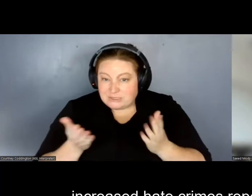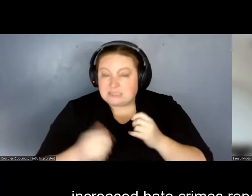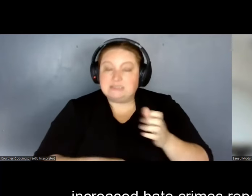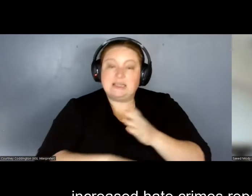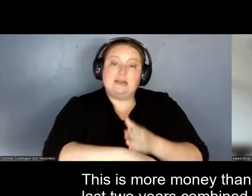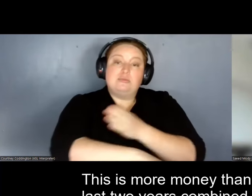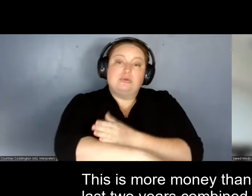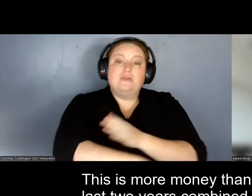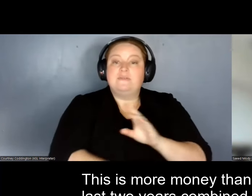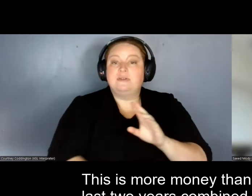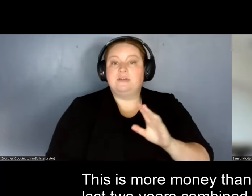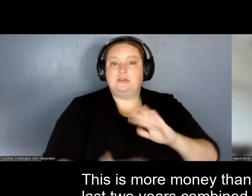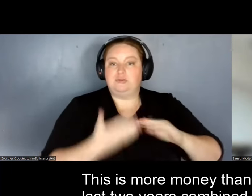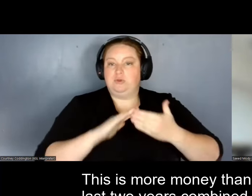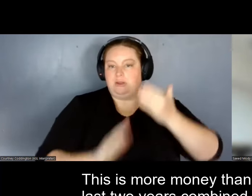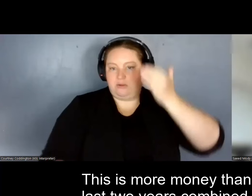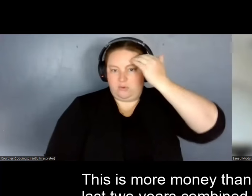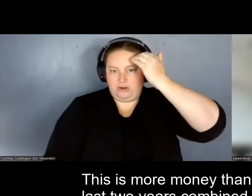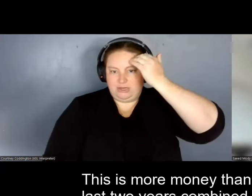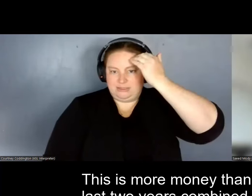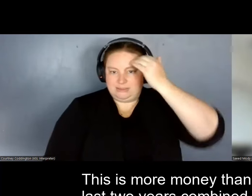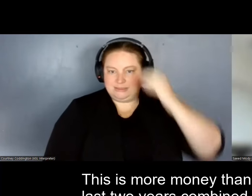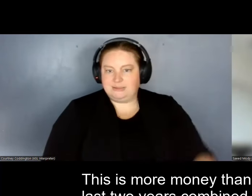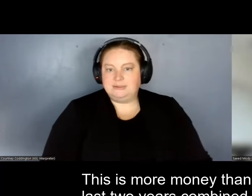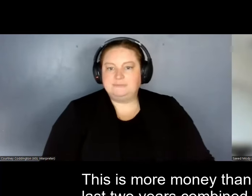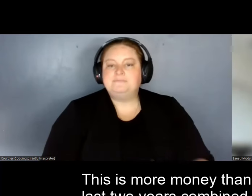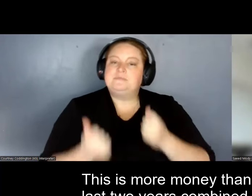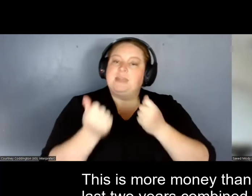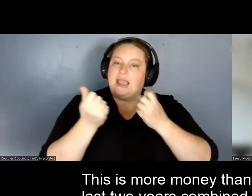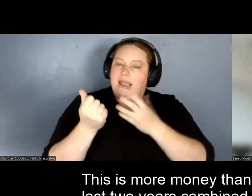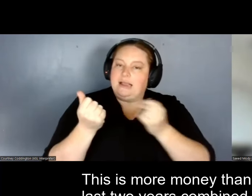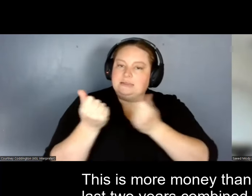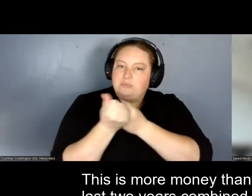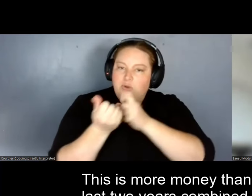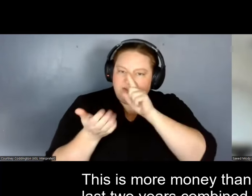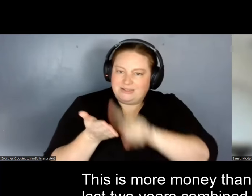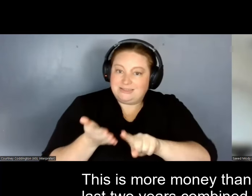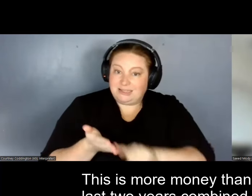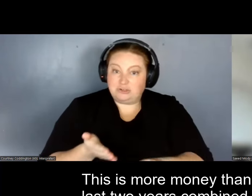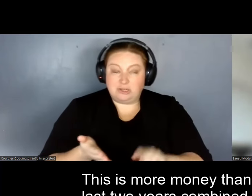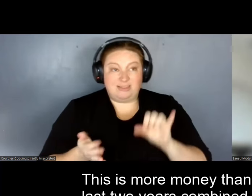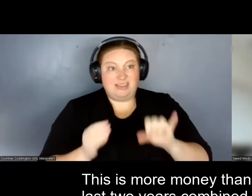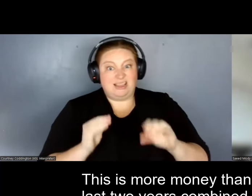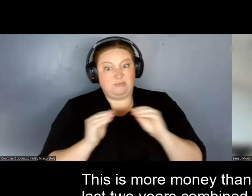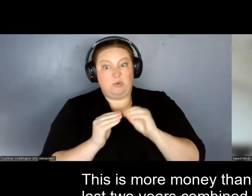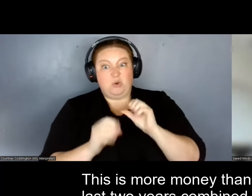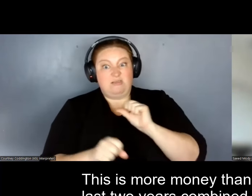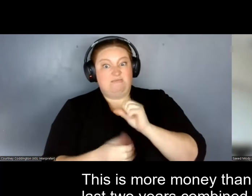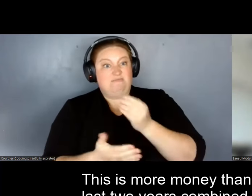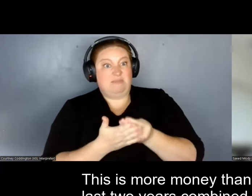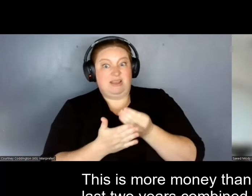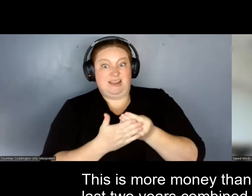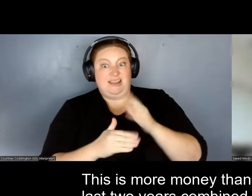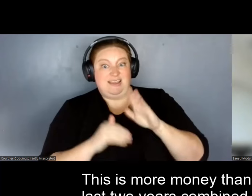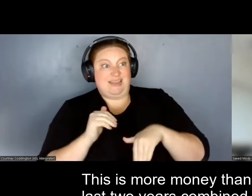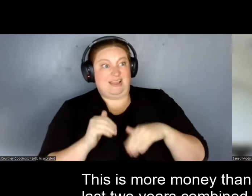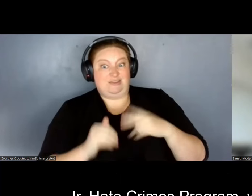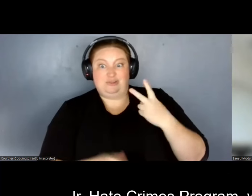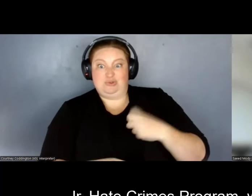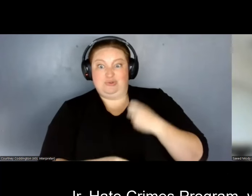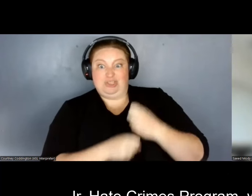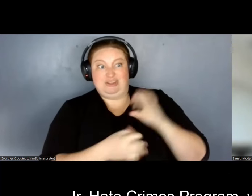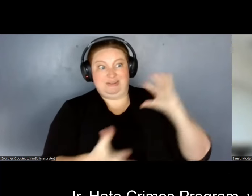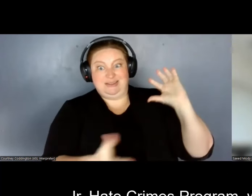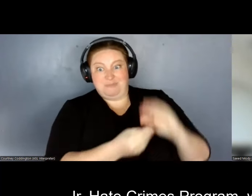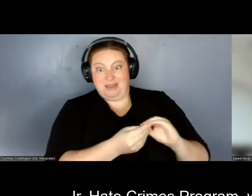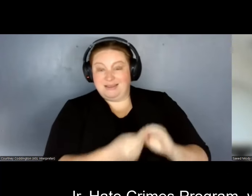awareness. This is more money than we awarded in the last 2 years combined. Through the Matthew Shepard and James Byrd Jr. Hate Crimes